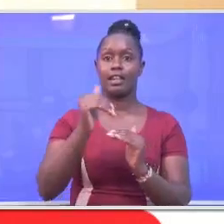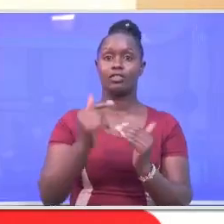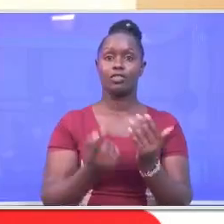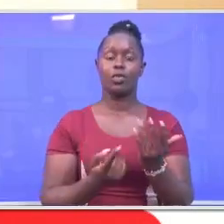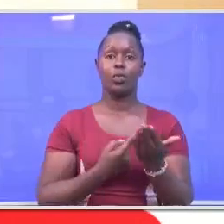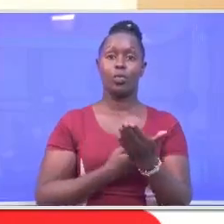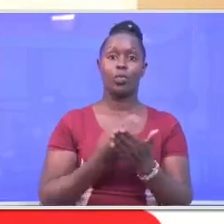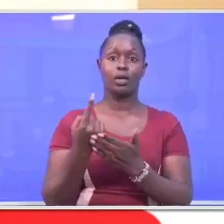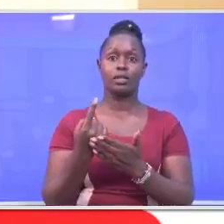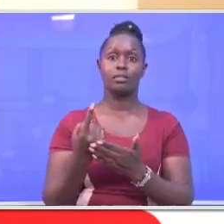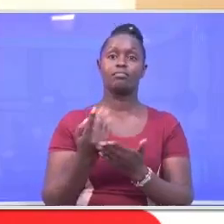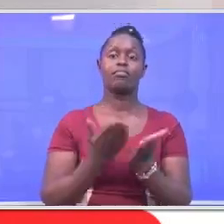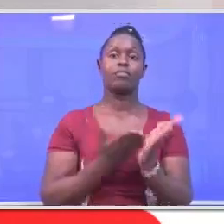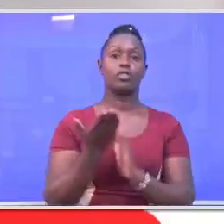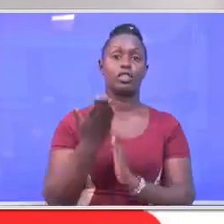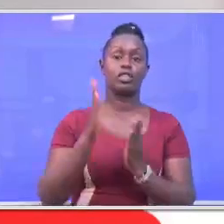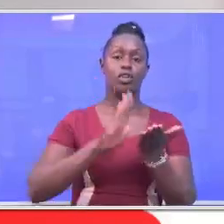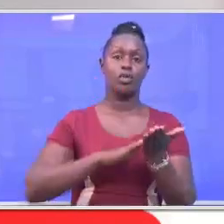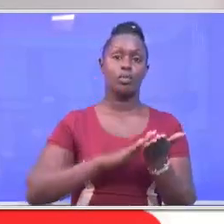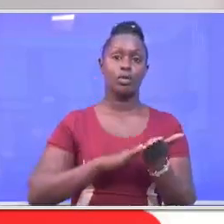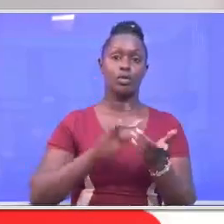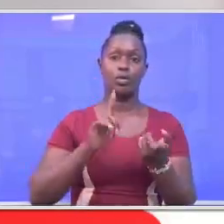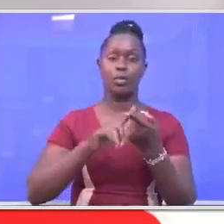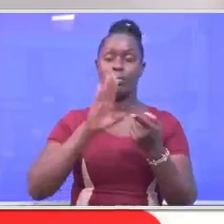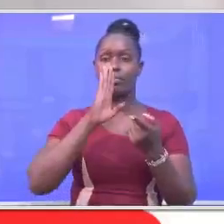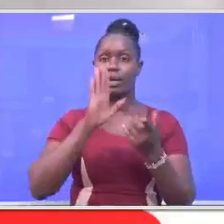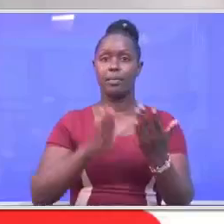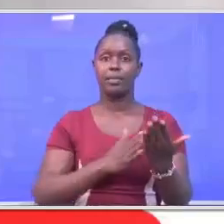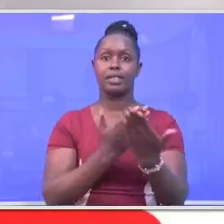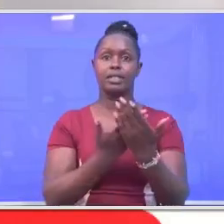drafts its recommendations to be tabled before